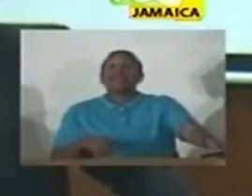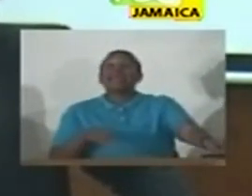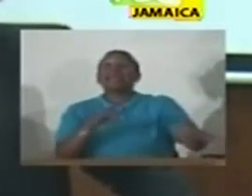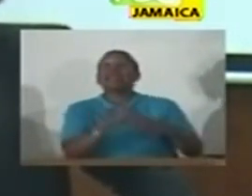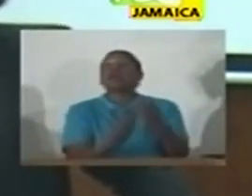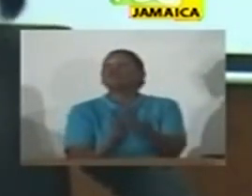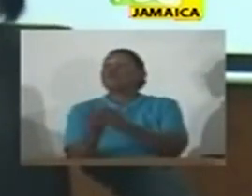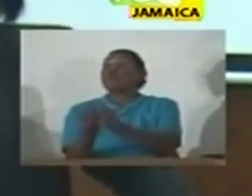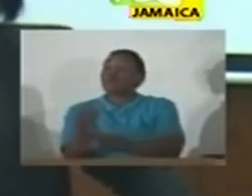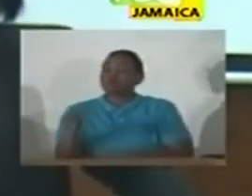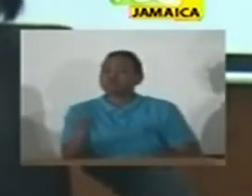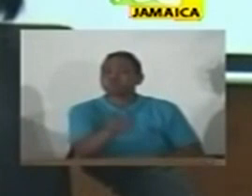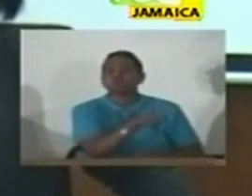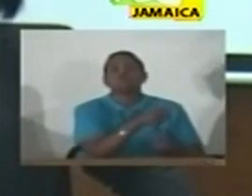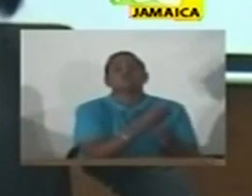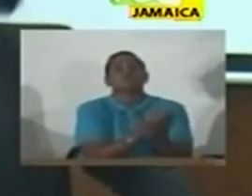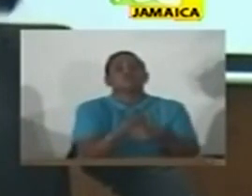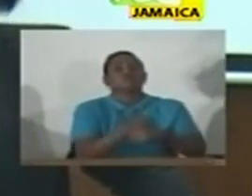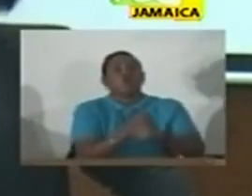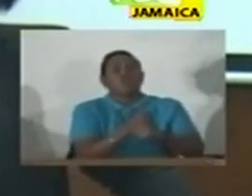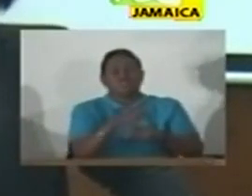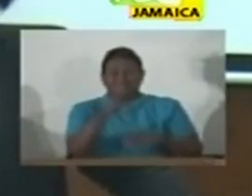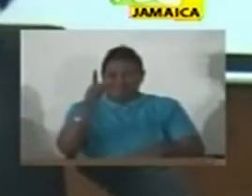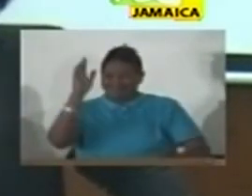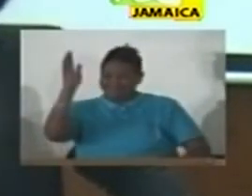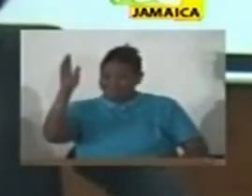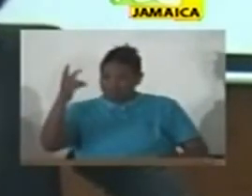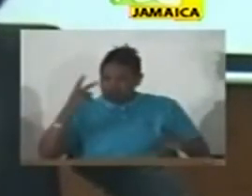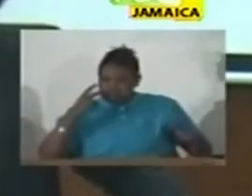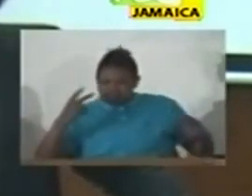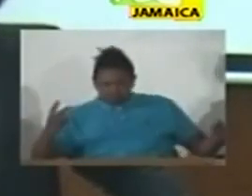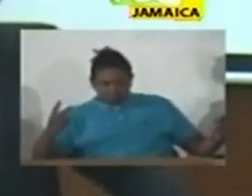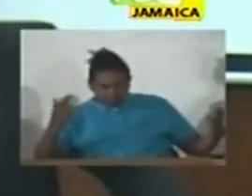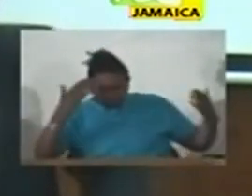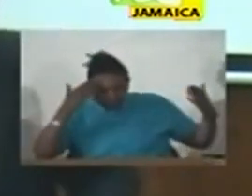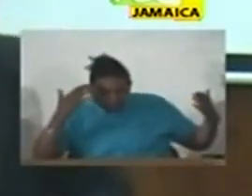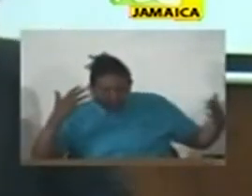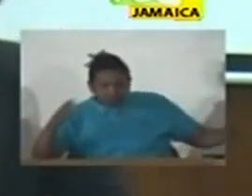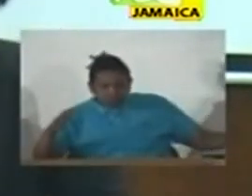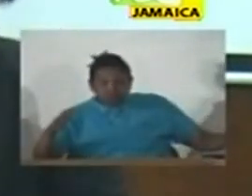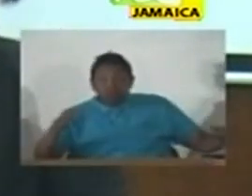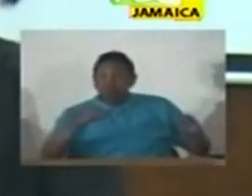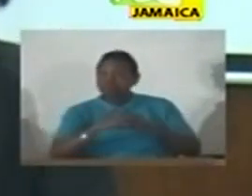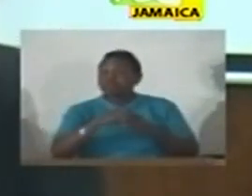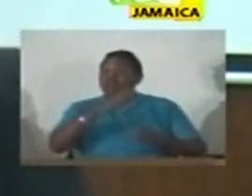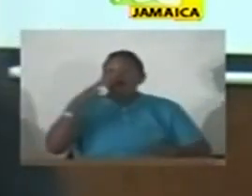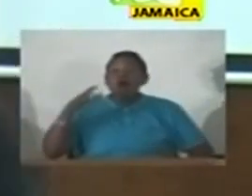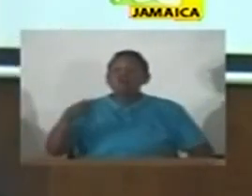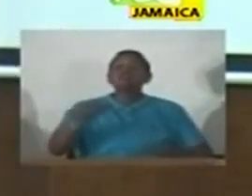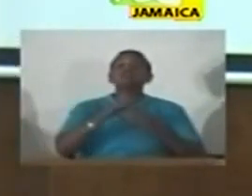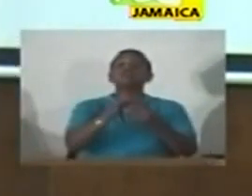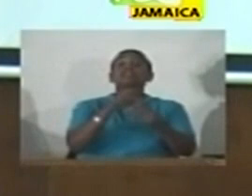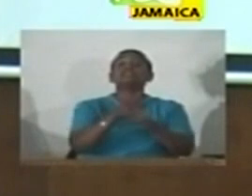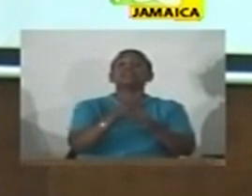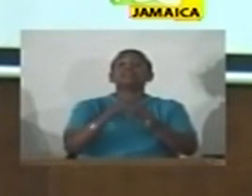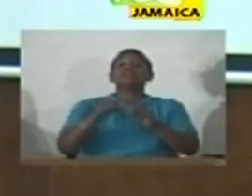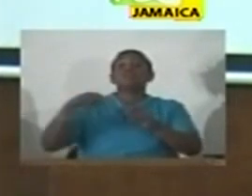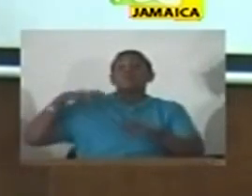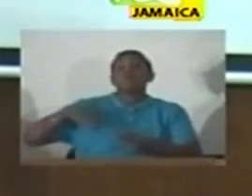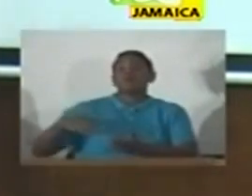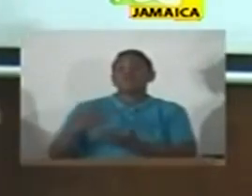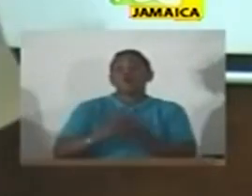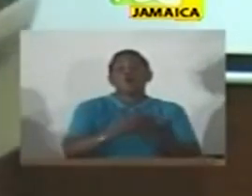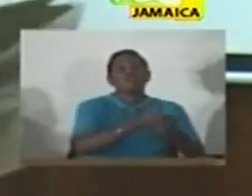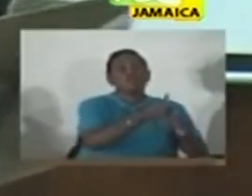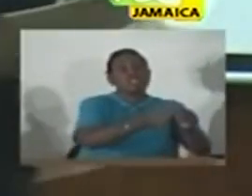Mr. Speaker, the jury is out among agriculturists regarding the profit earned per